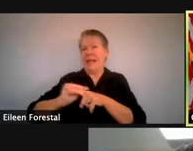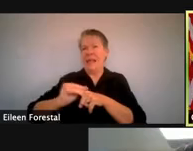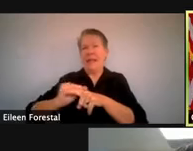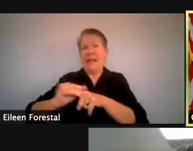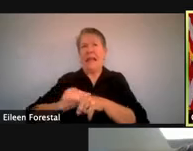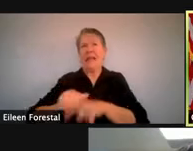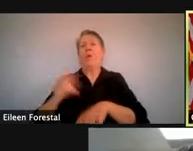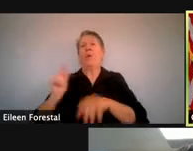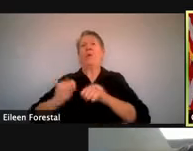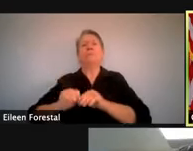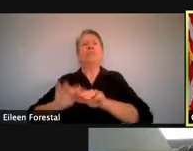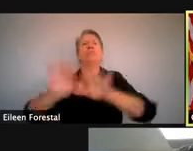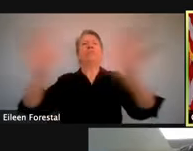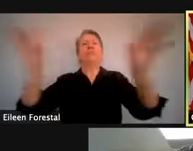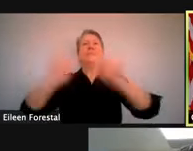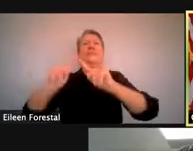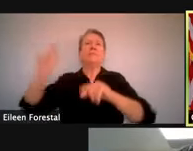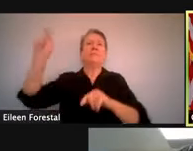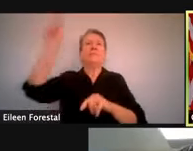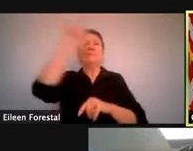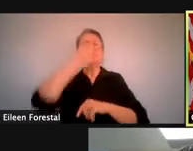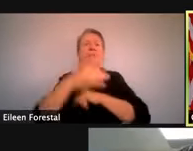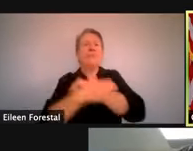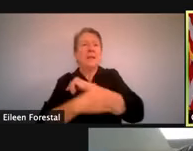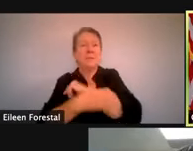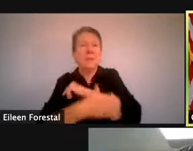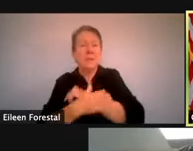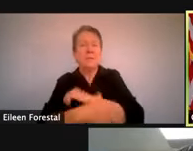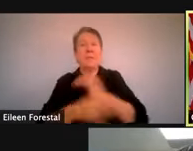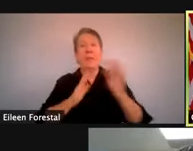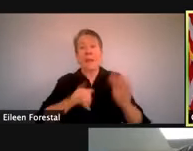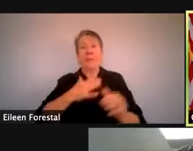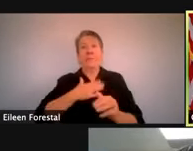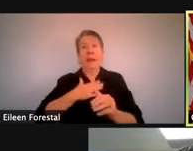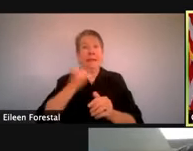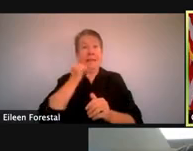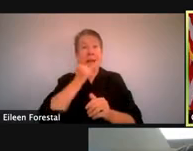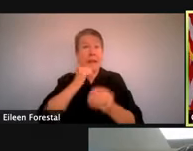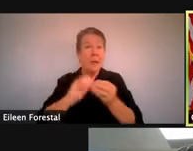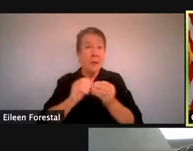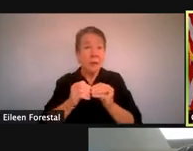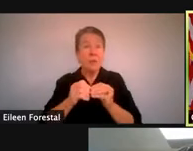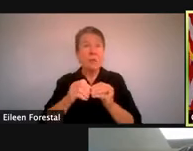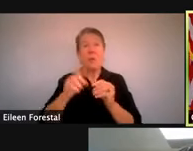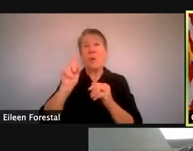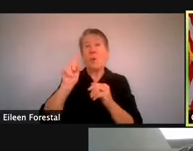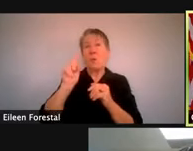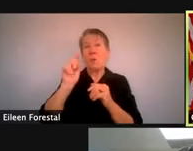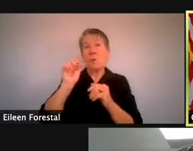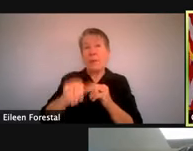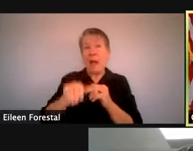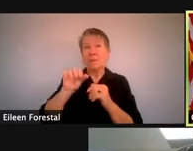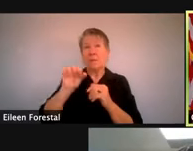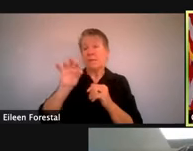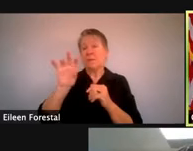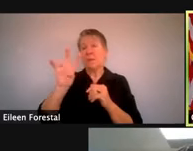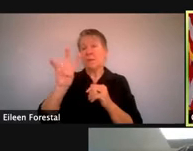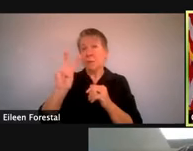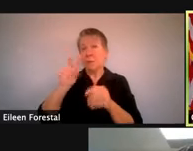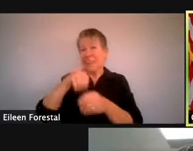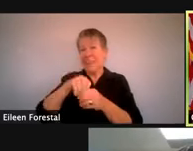Moving on to my daily report, as the governor shared, our hospitals reported 1,072 hospitalizations of COVID-19